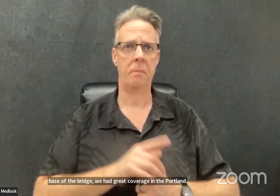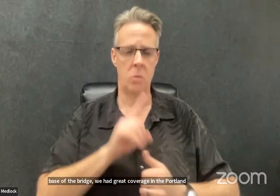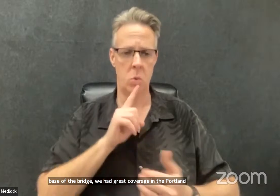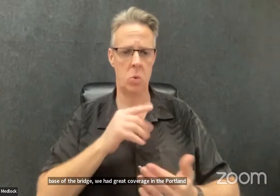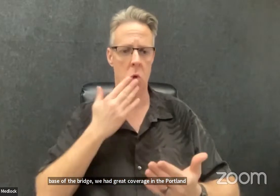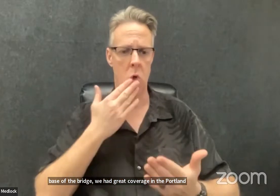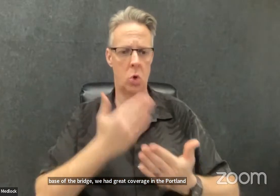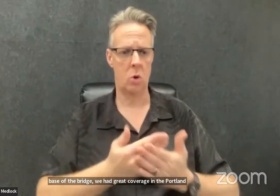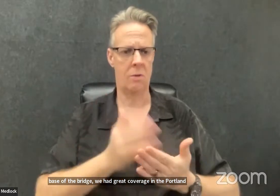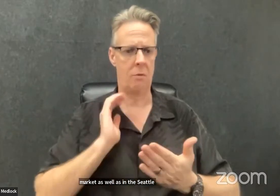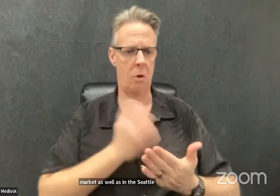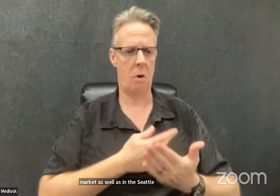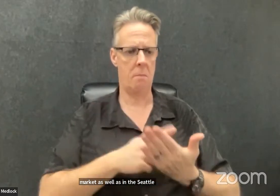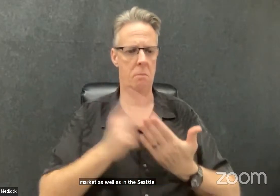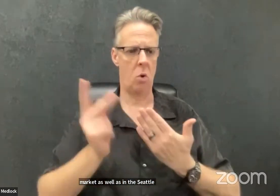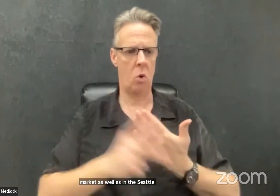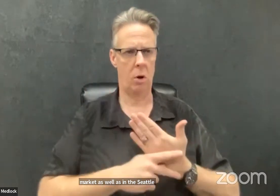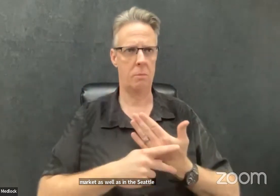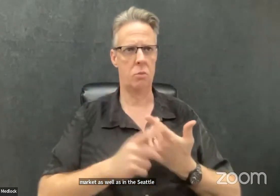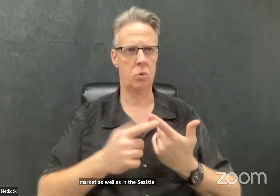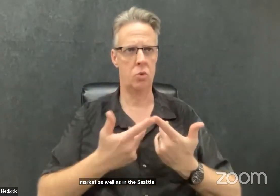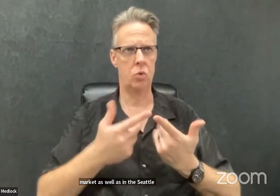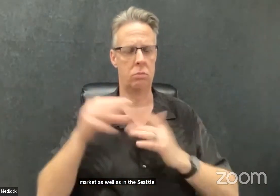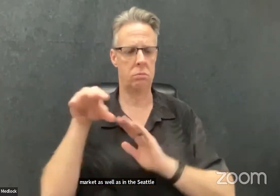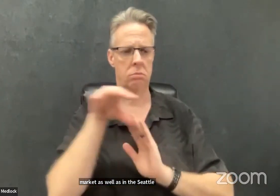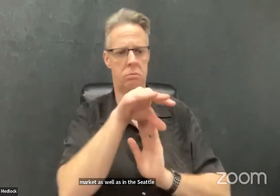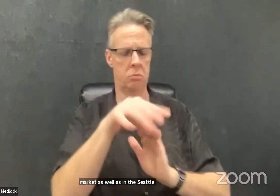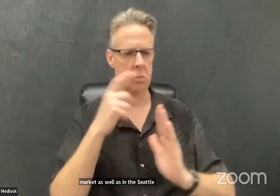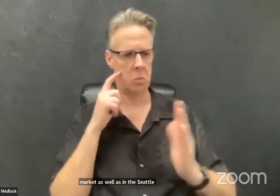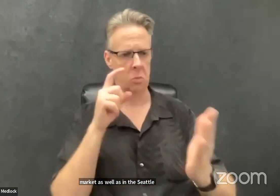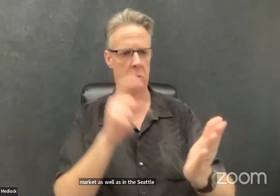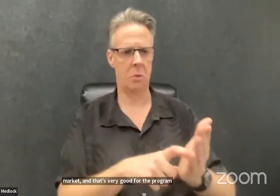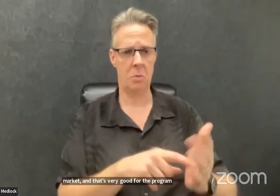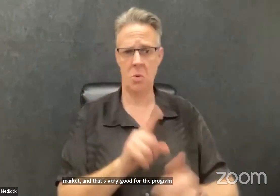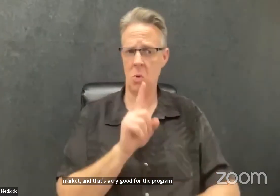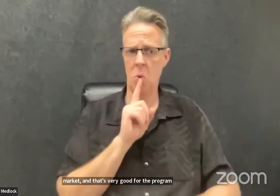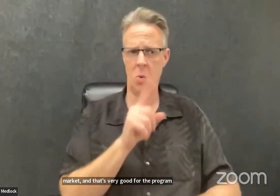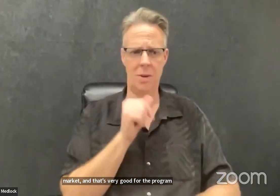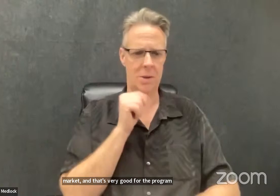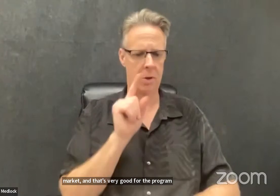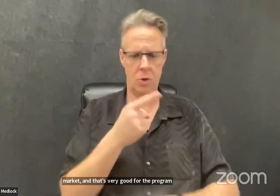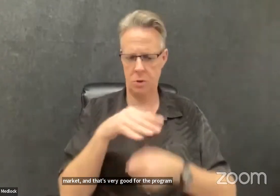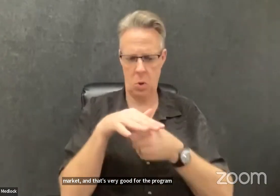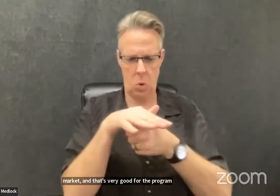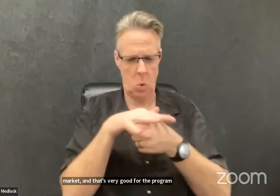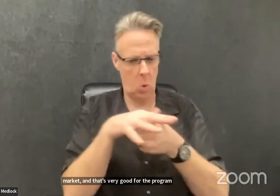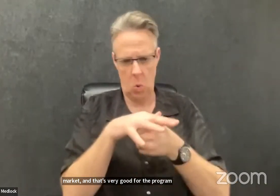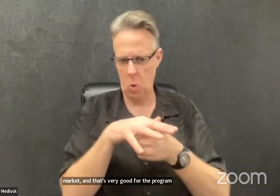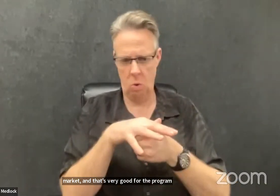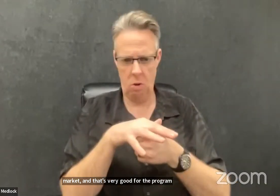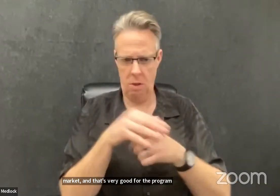for the program, because this is more than just a local program. This does have